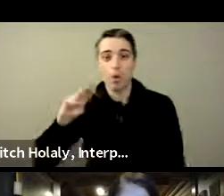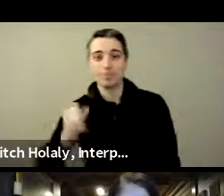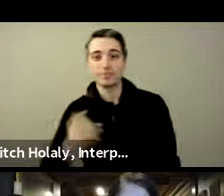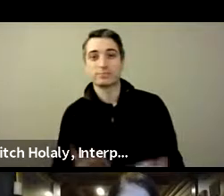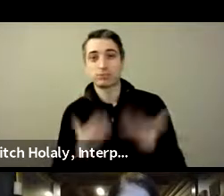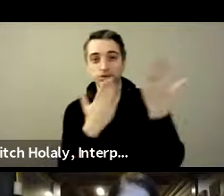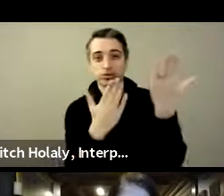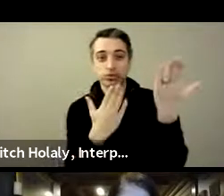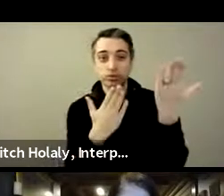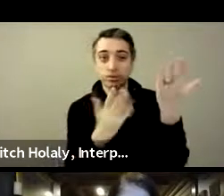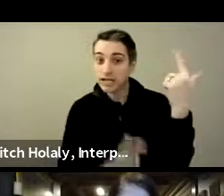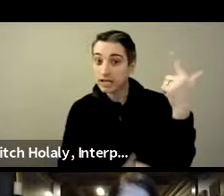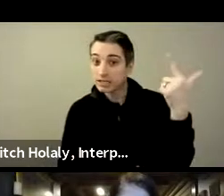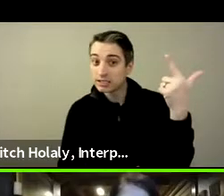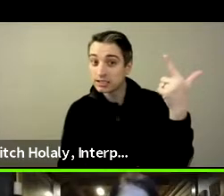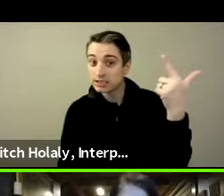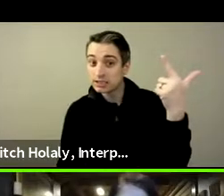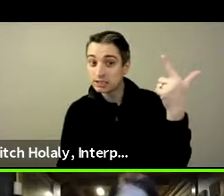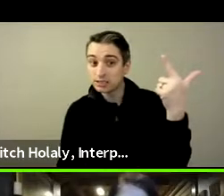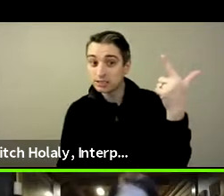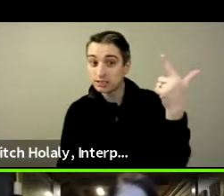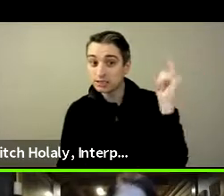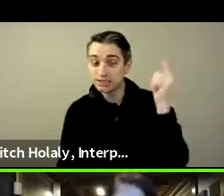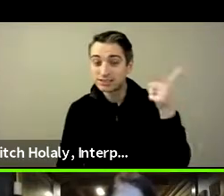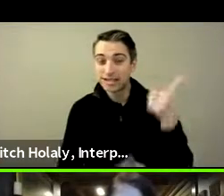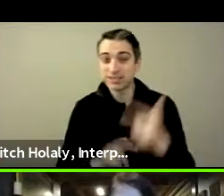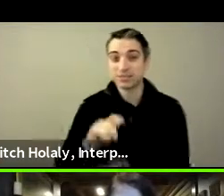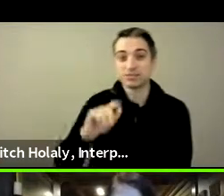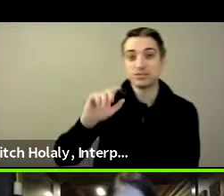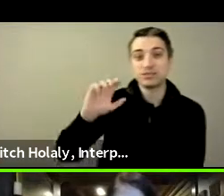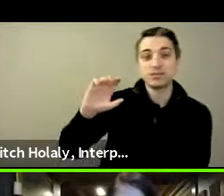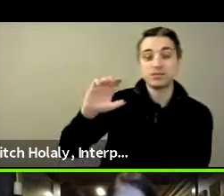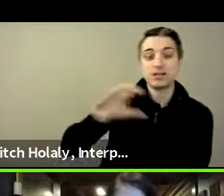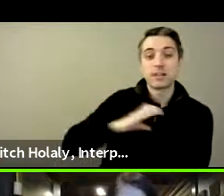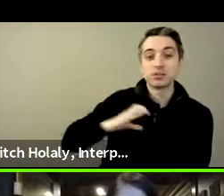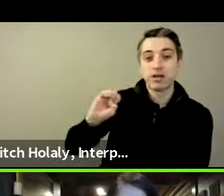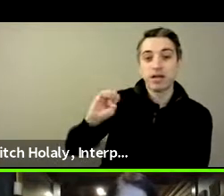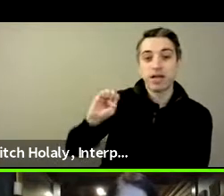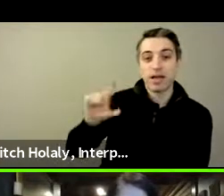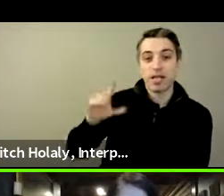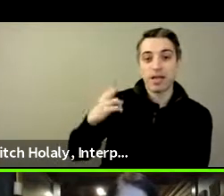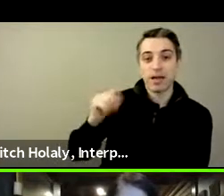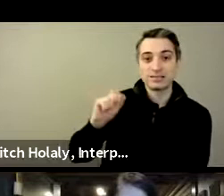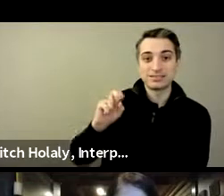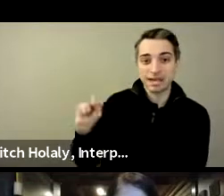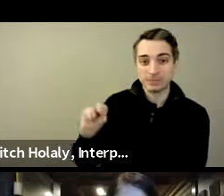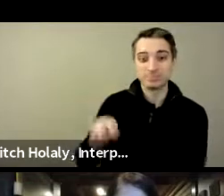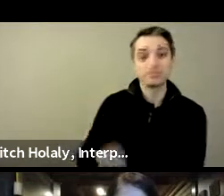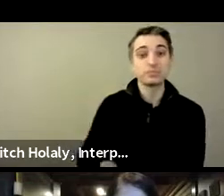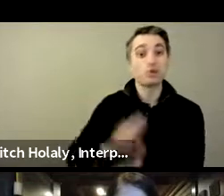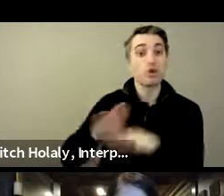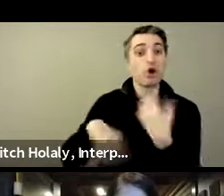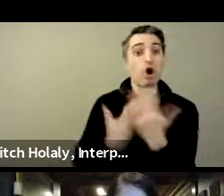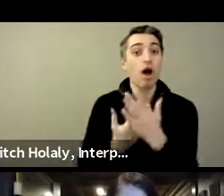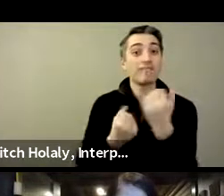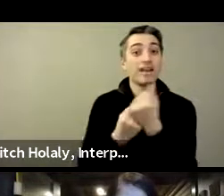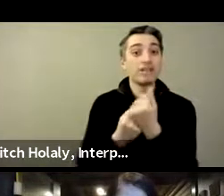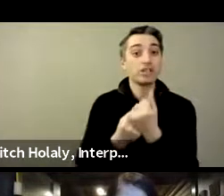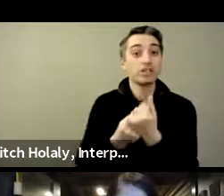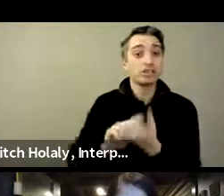second? Second. Second by Commissioner El-Hassan. All in favor of the motion say